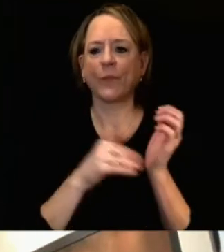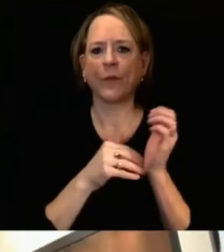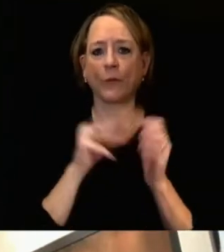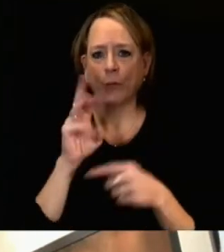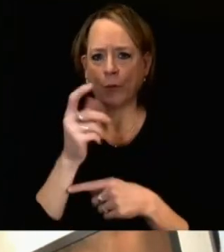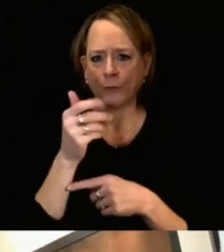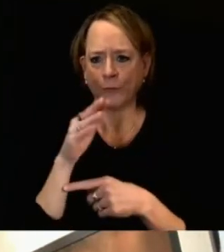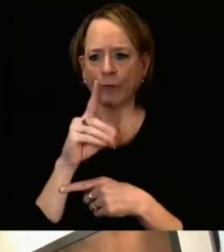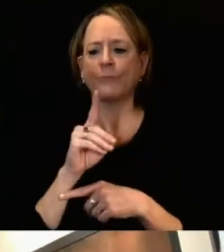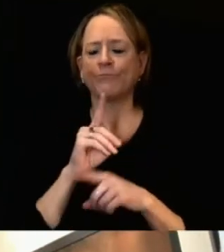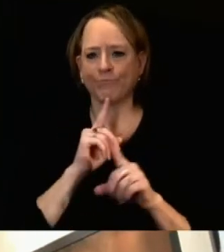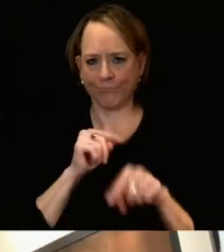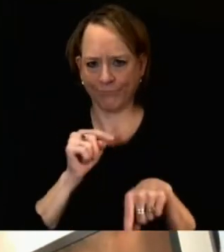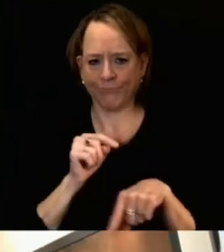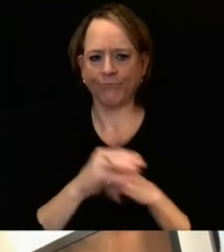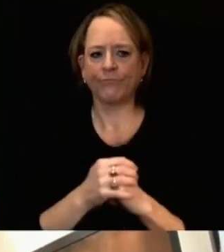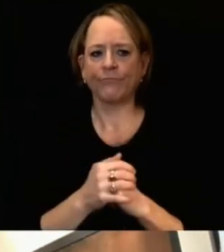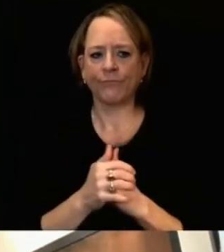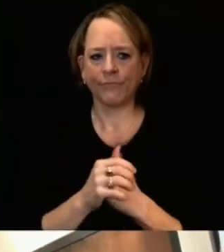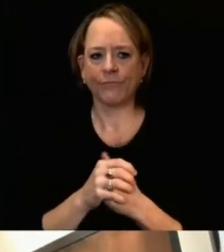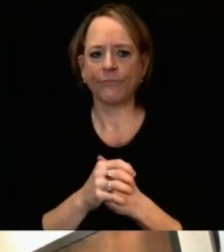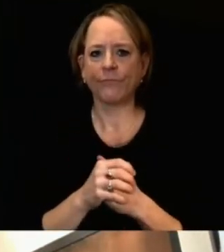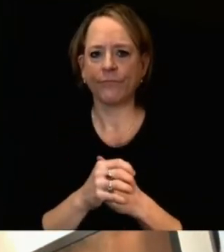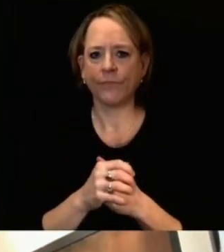in healthcare that